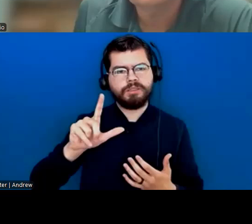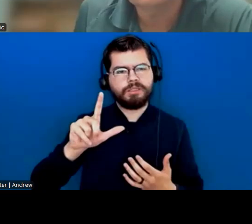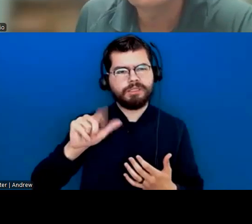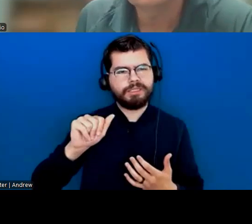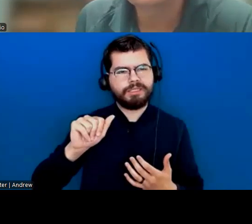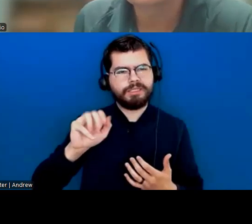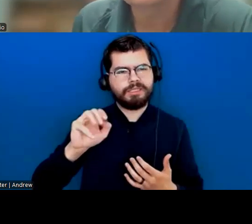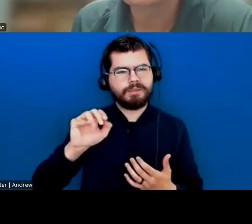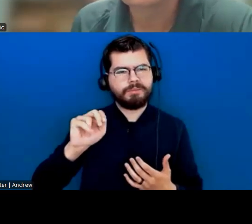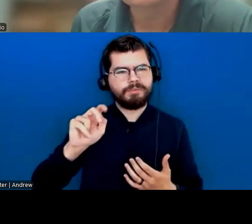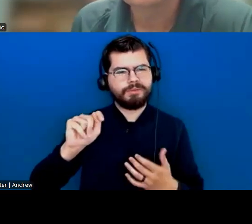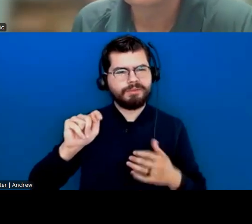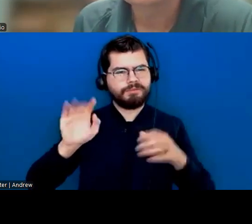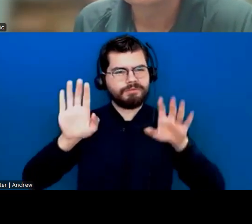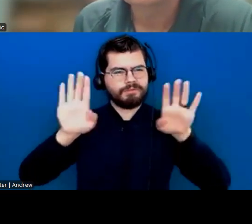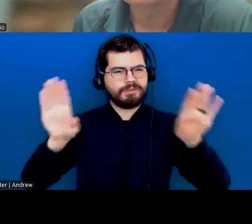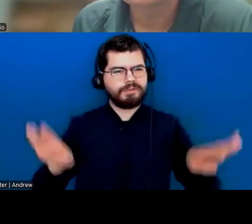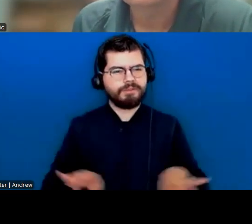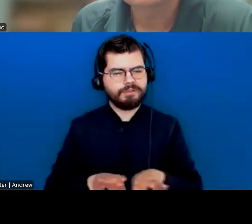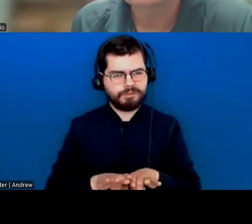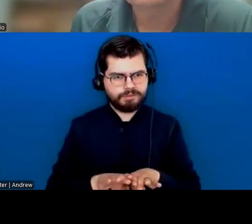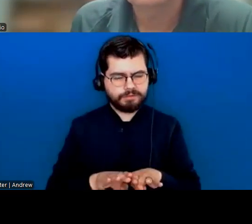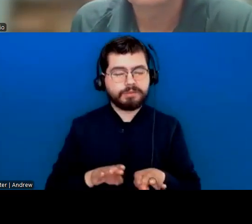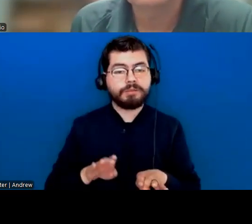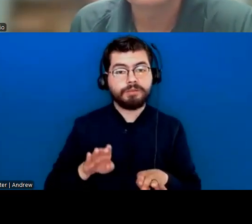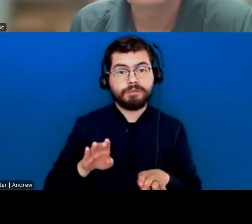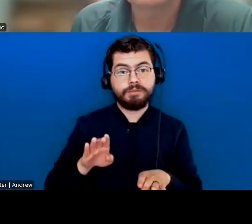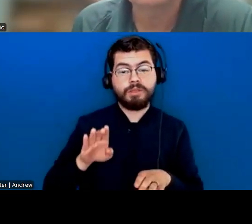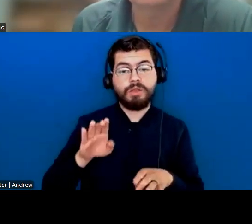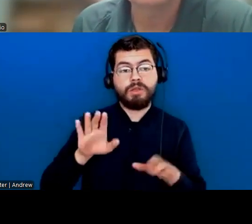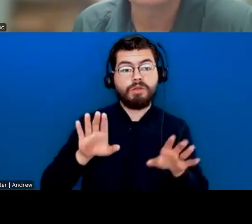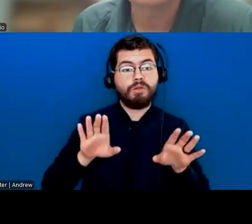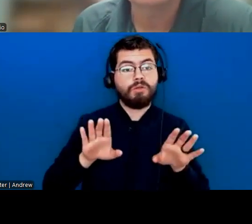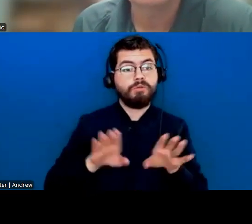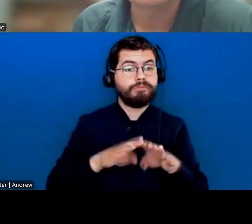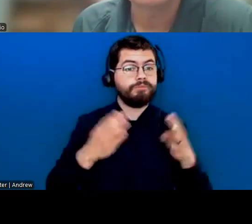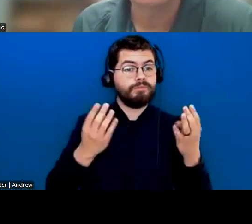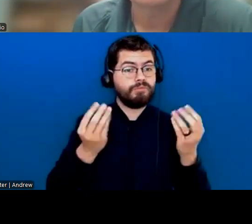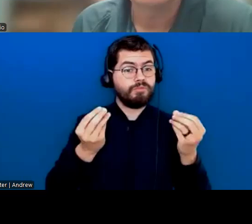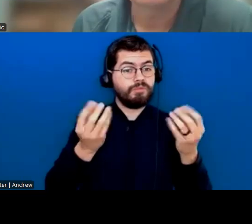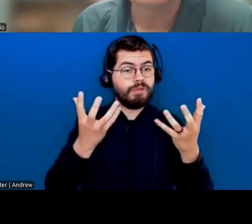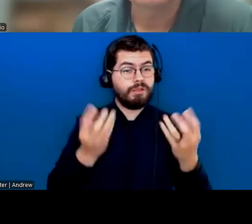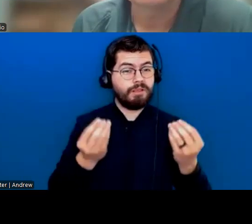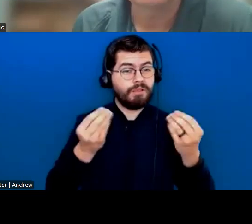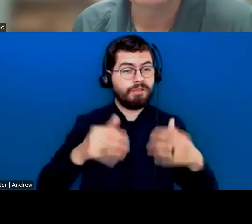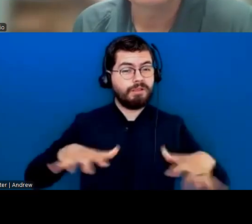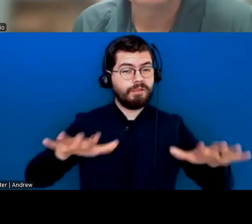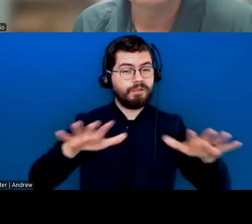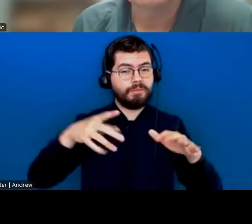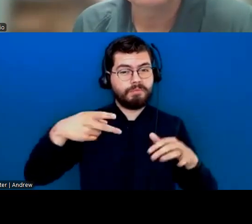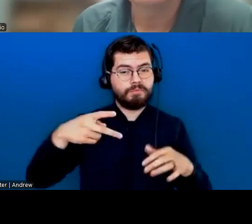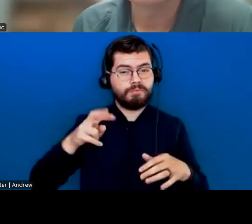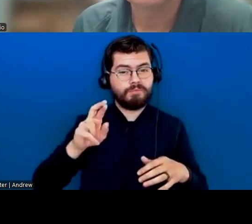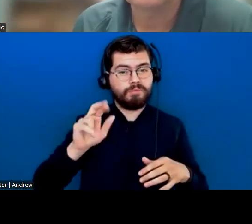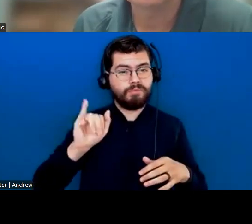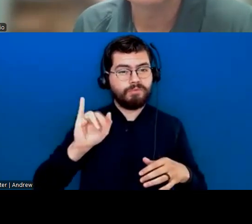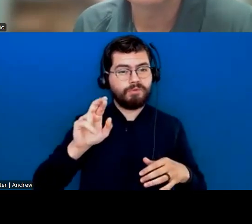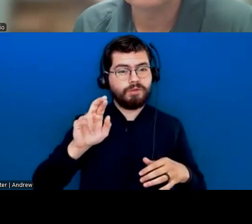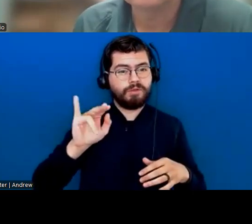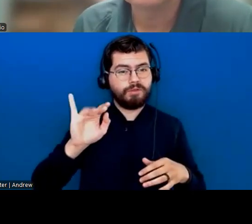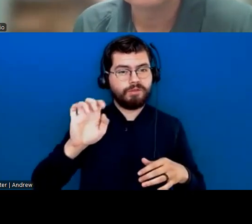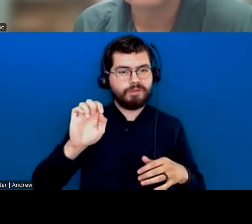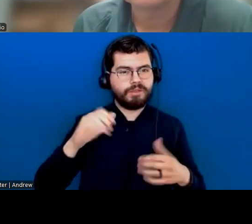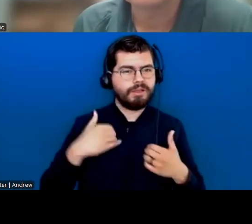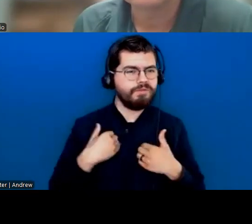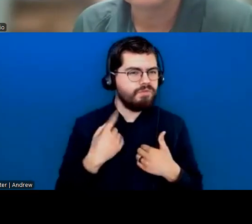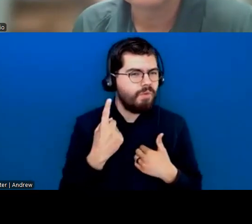the habitat type that I'm talking about, the open wetland prairie, there's less than 1% left of it in the Willamette